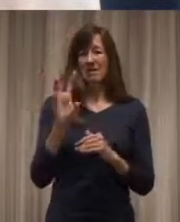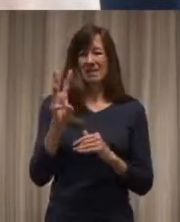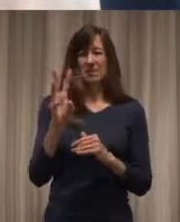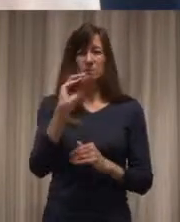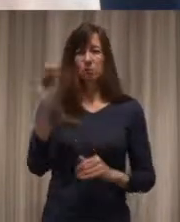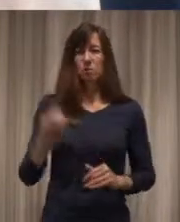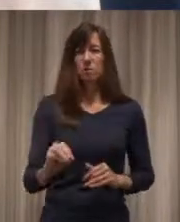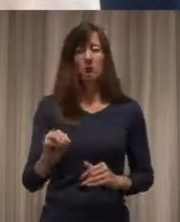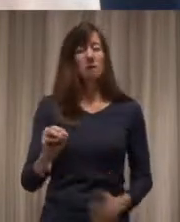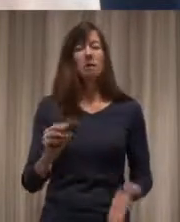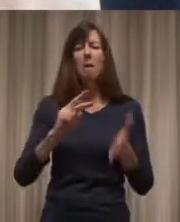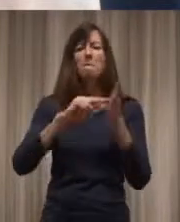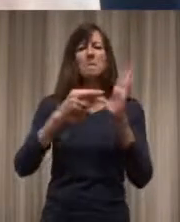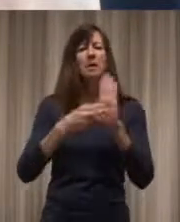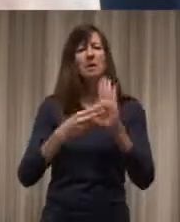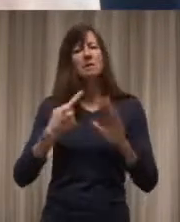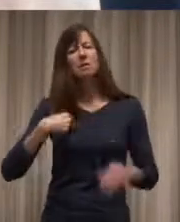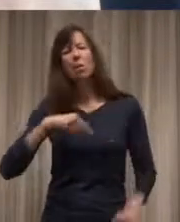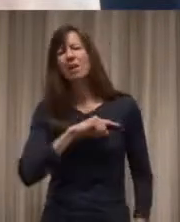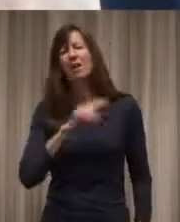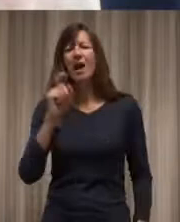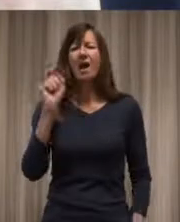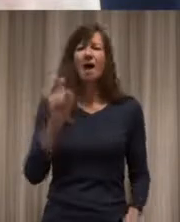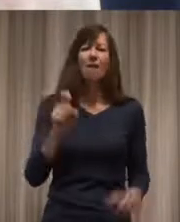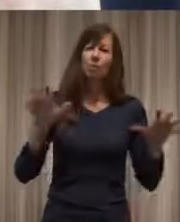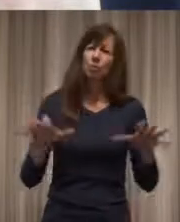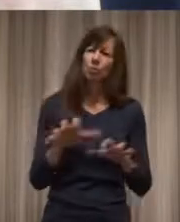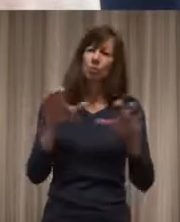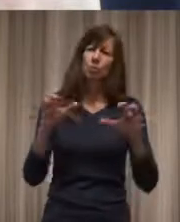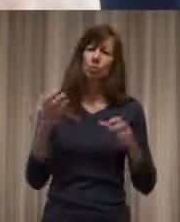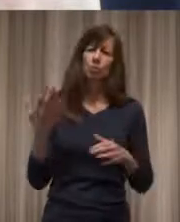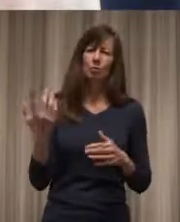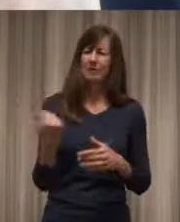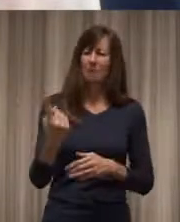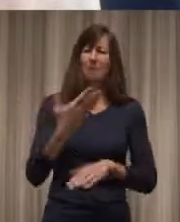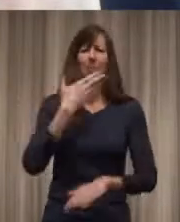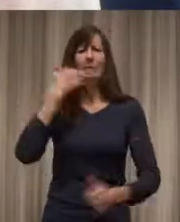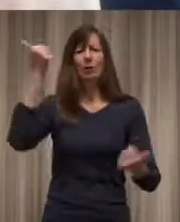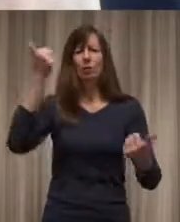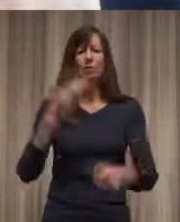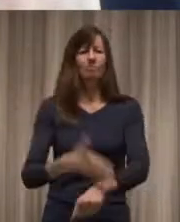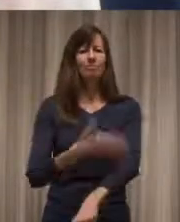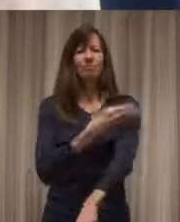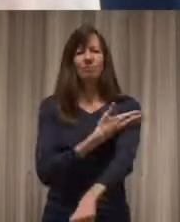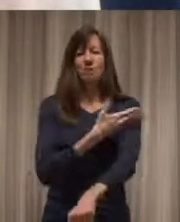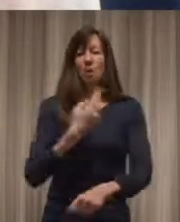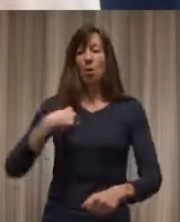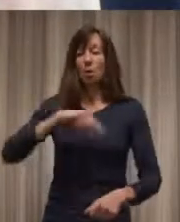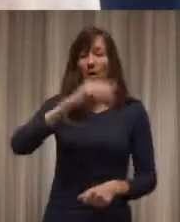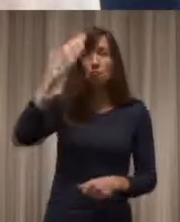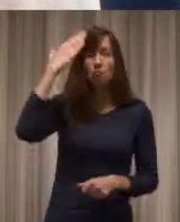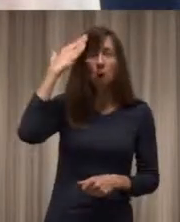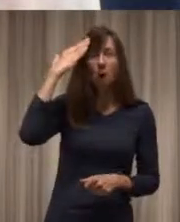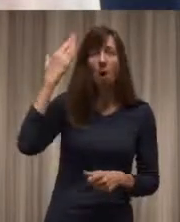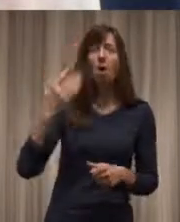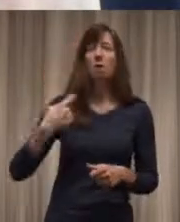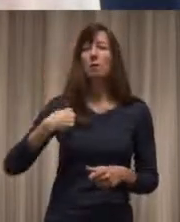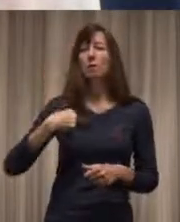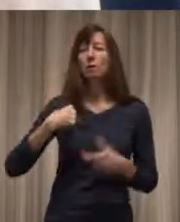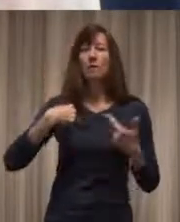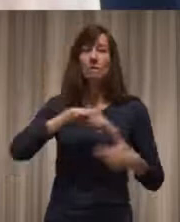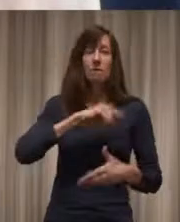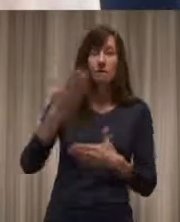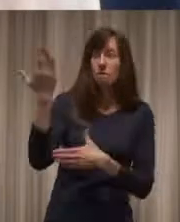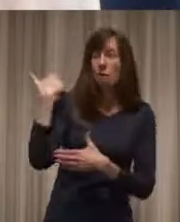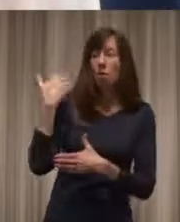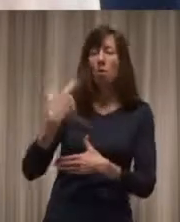this. Particularly knowing that there might be more positive cases coming due to holiday gatherings. Despite our warnings, despite our best efforts, we